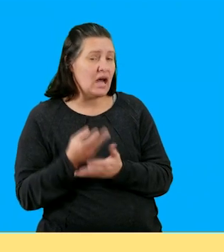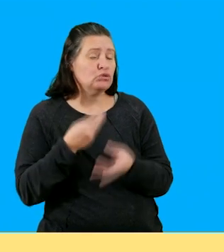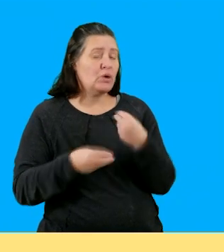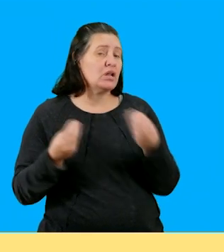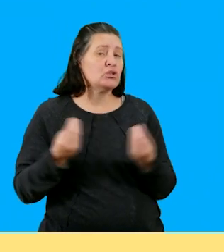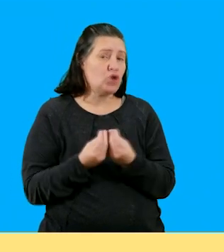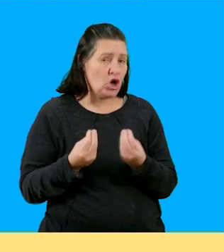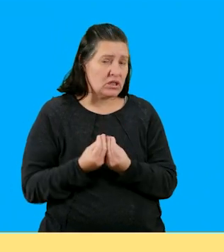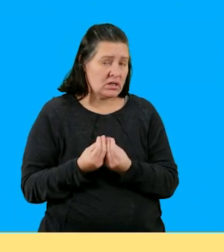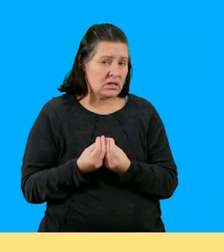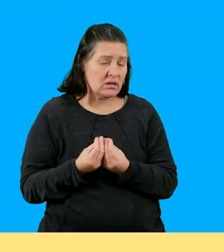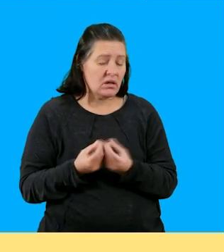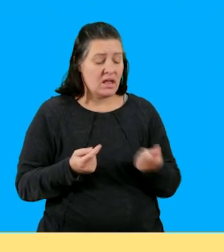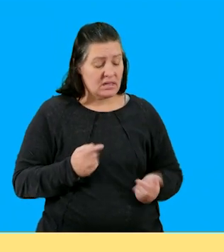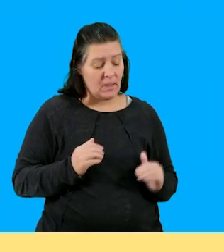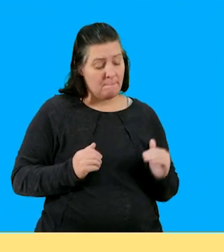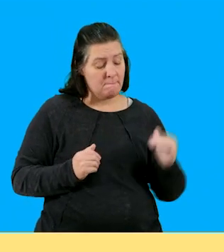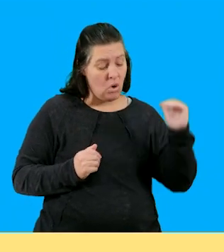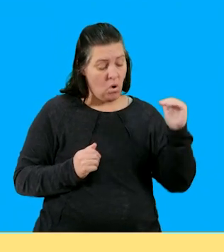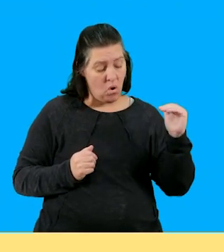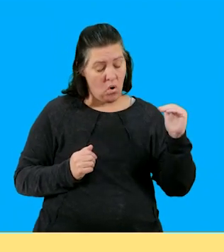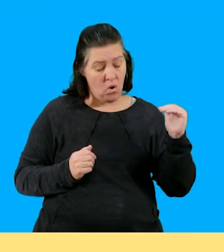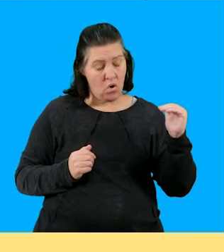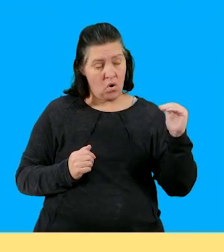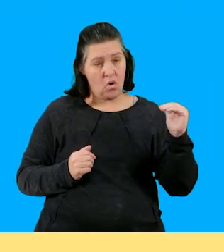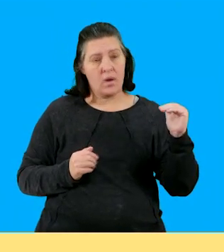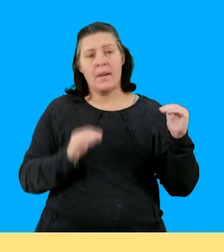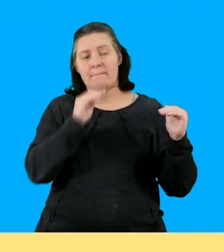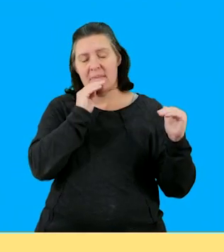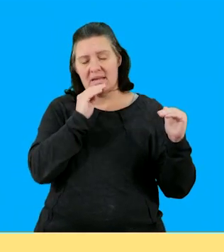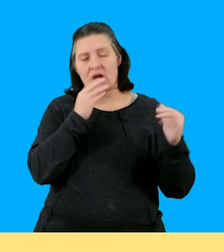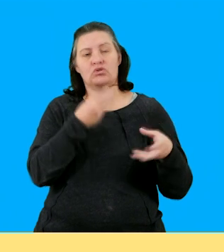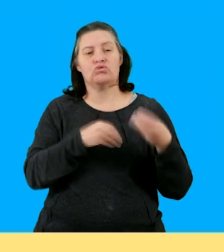than the amount in the business books.